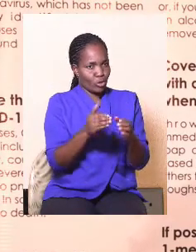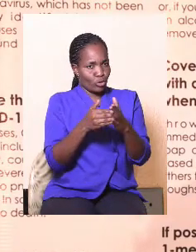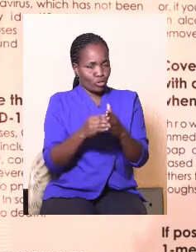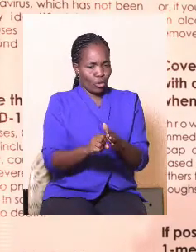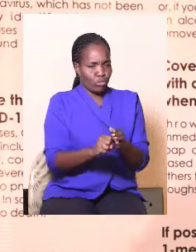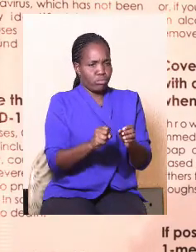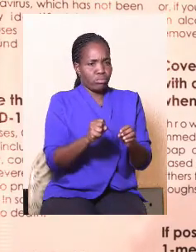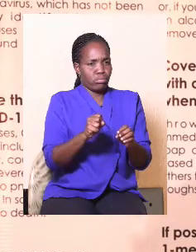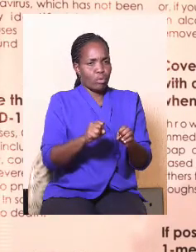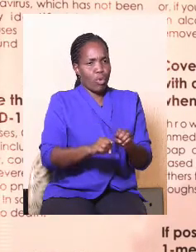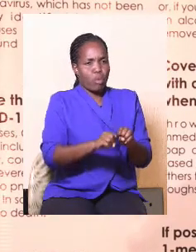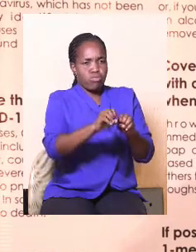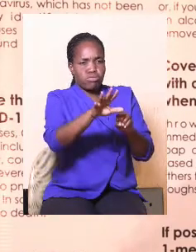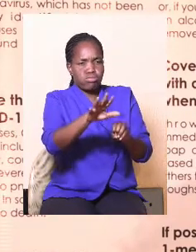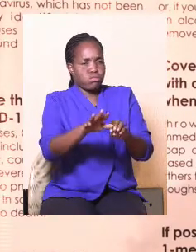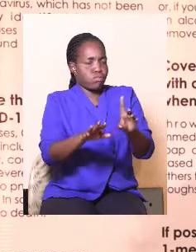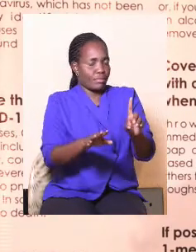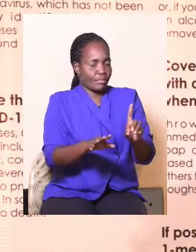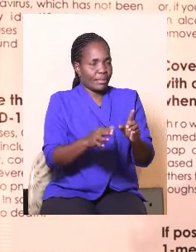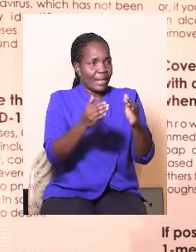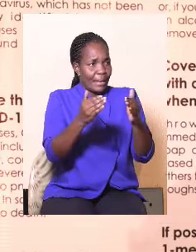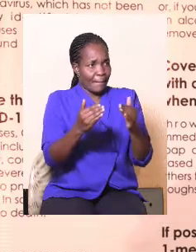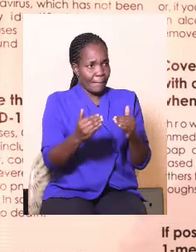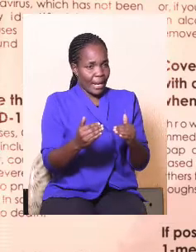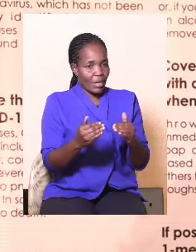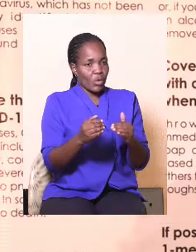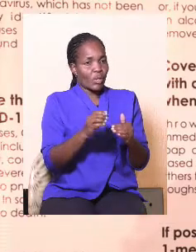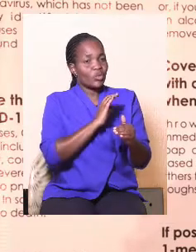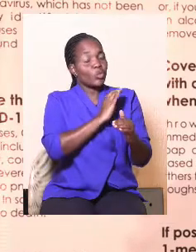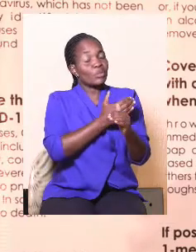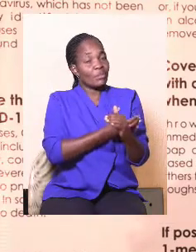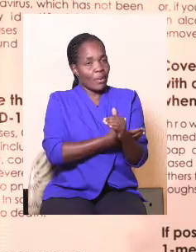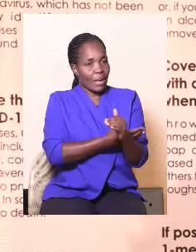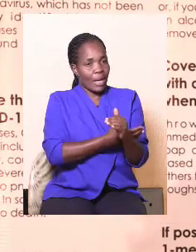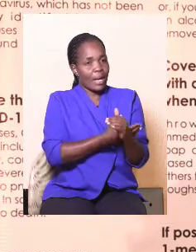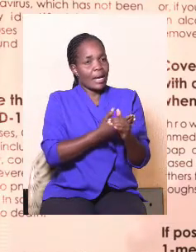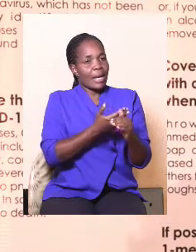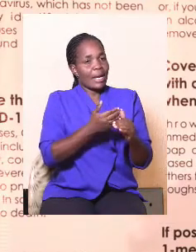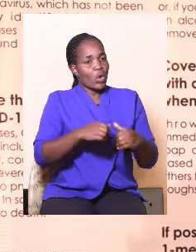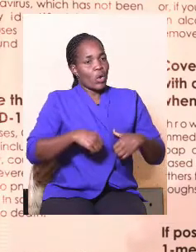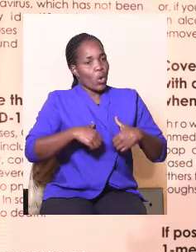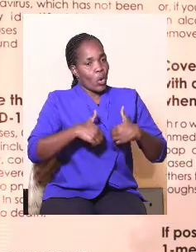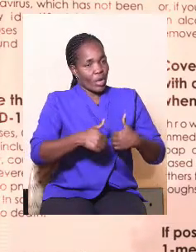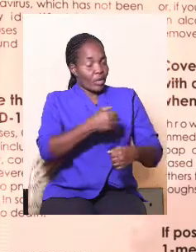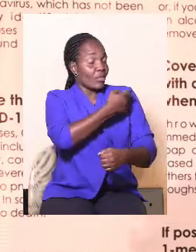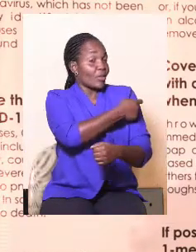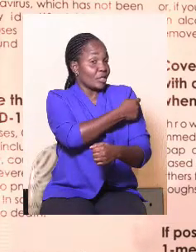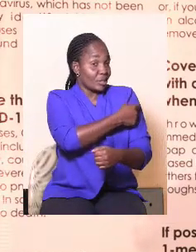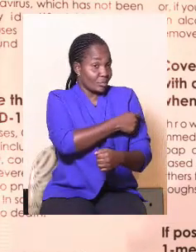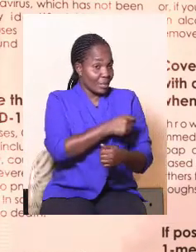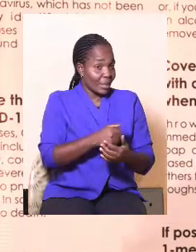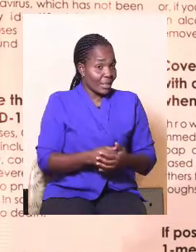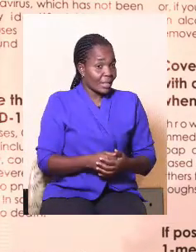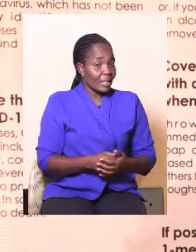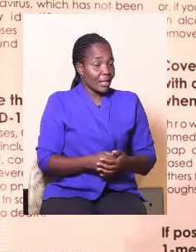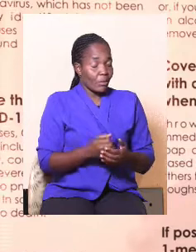that your health facilities are able to cope with those who may